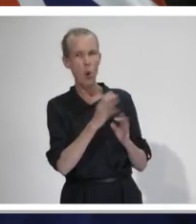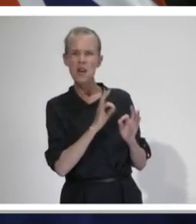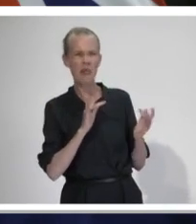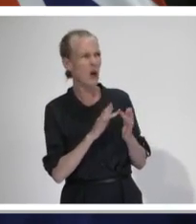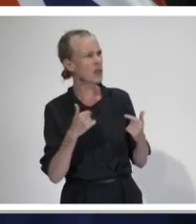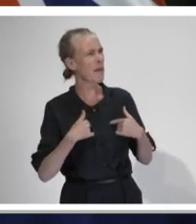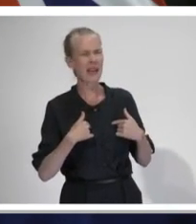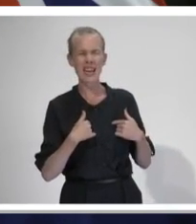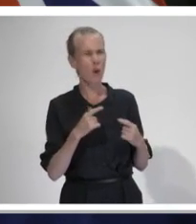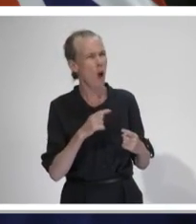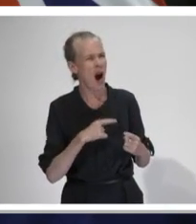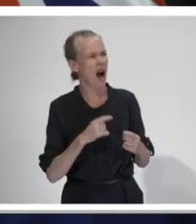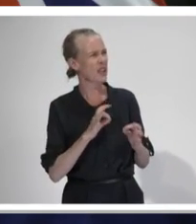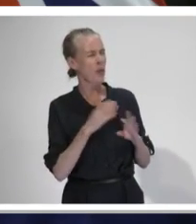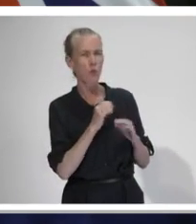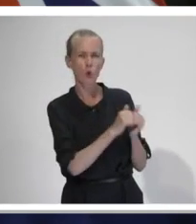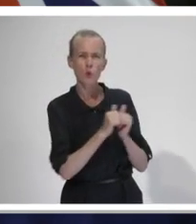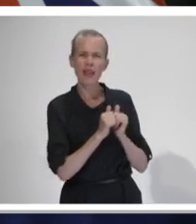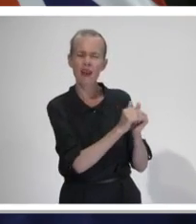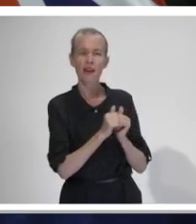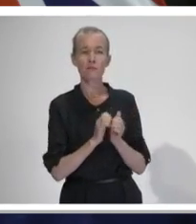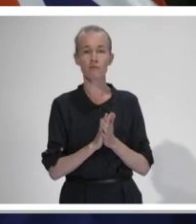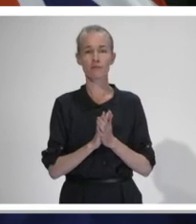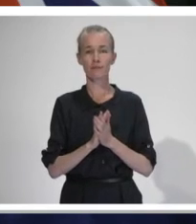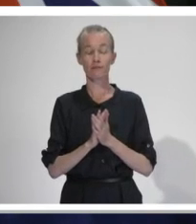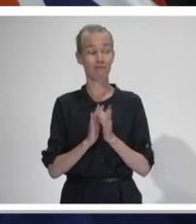a transition down to level 3, the Ministry of Education has been